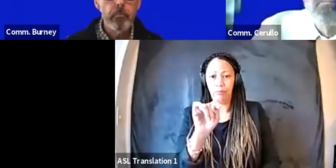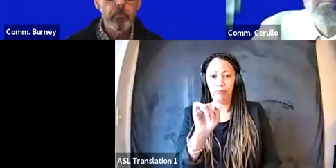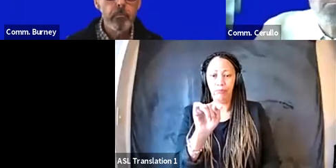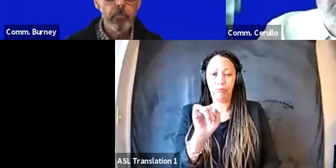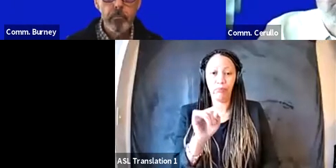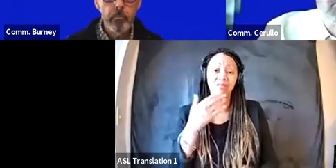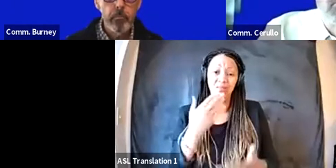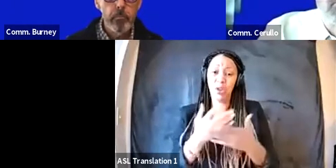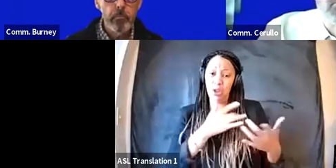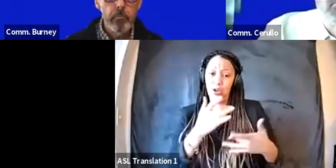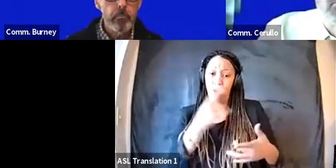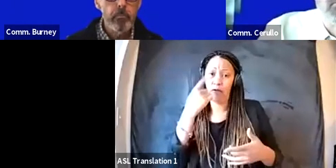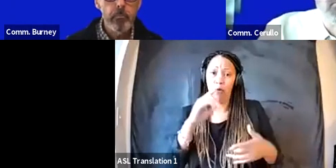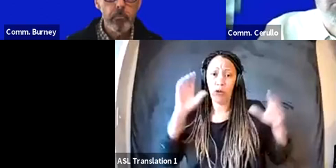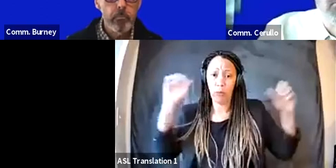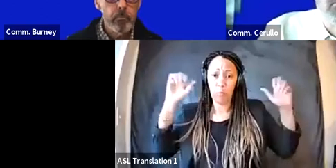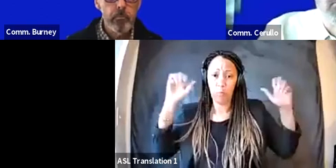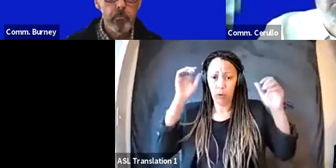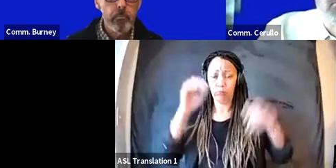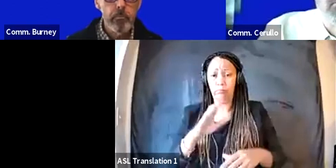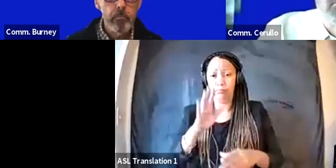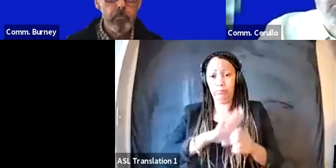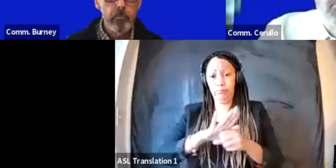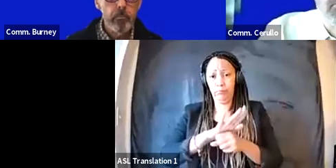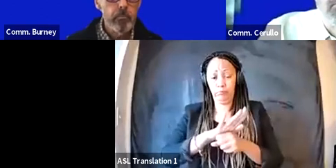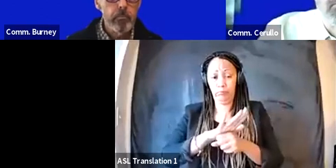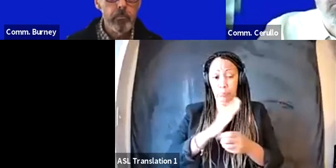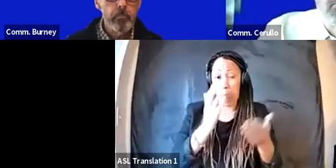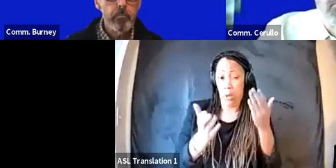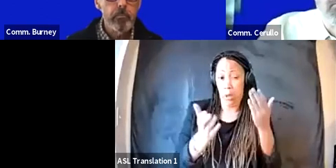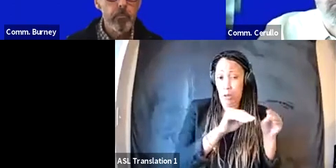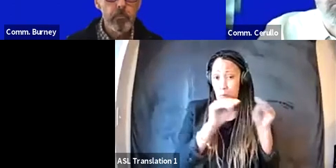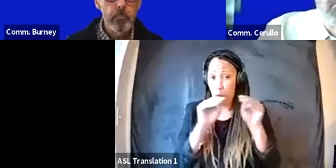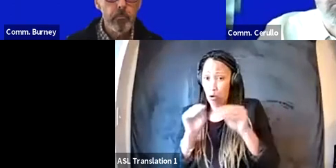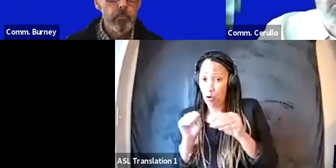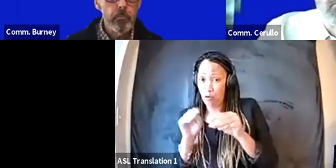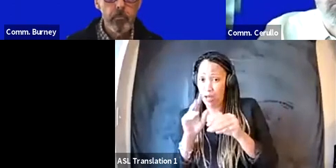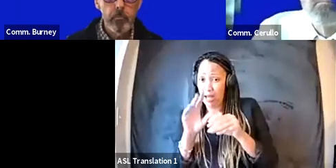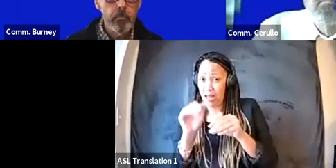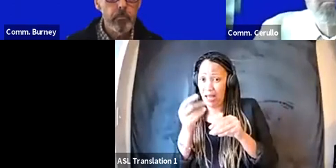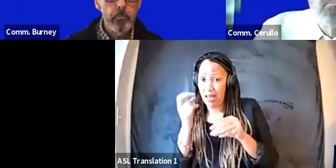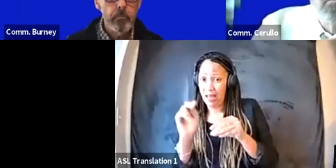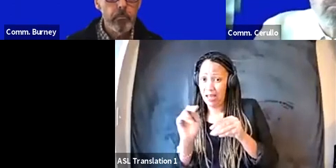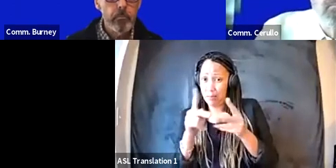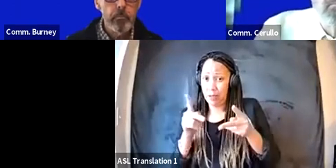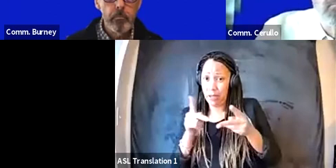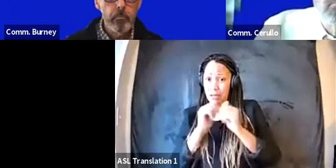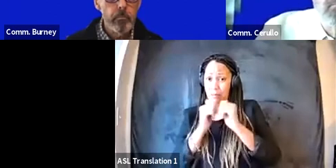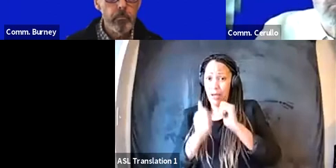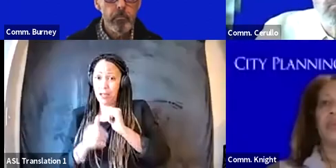president. Would you be amenable to moving the 57, moving the Caton Place past 100 feet on Coney Island